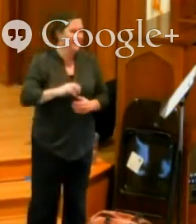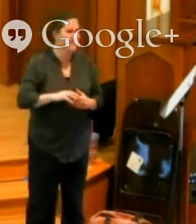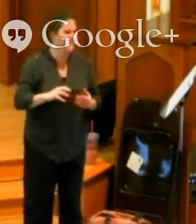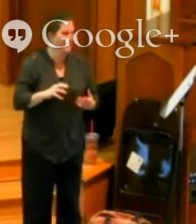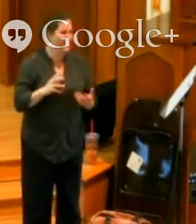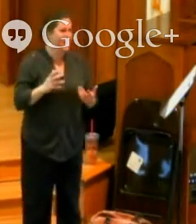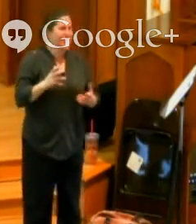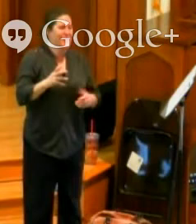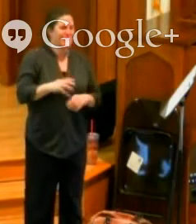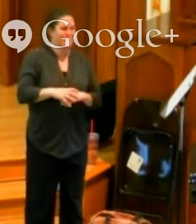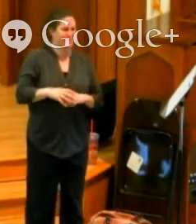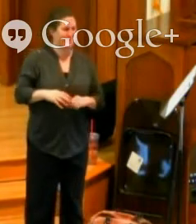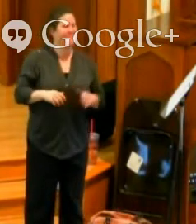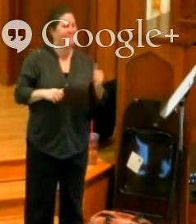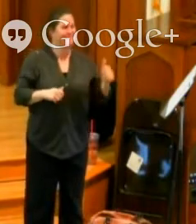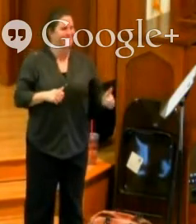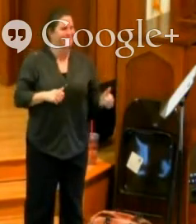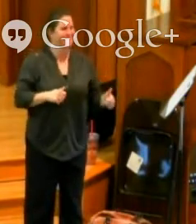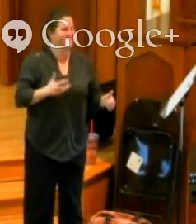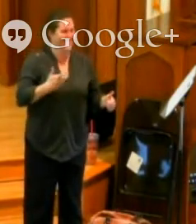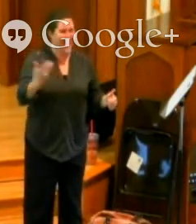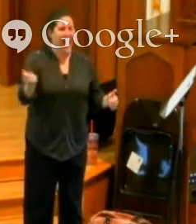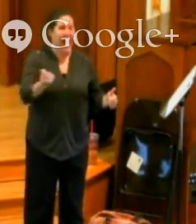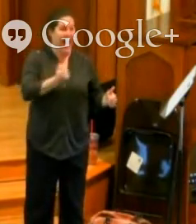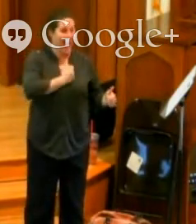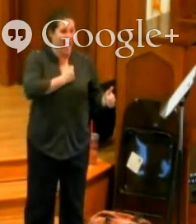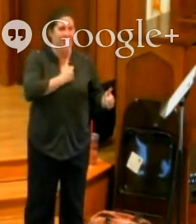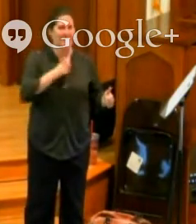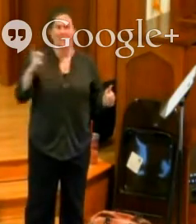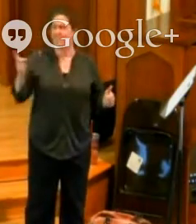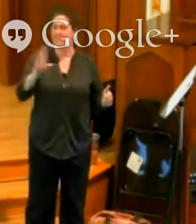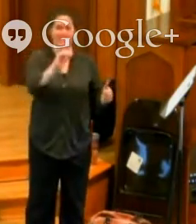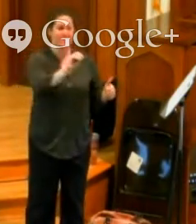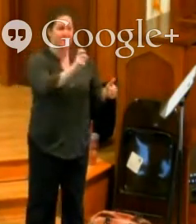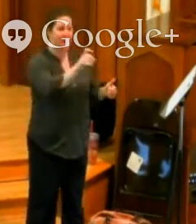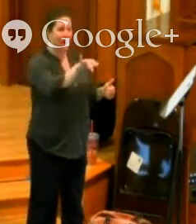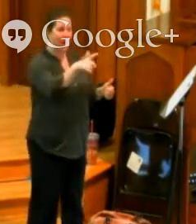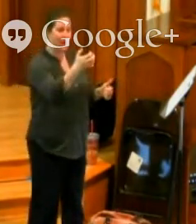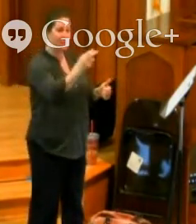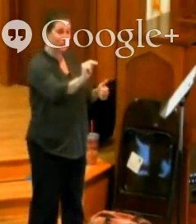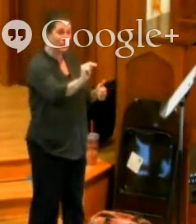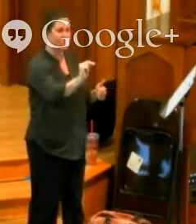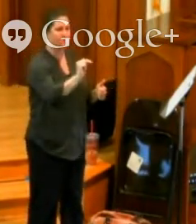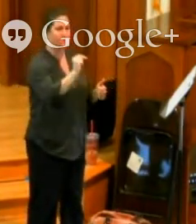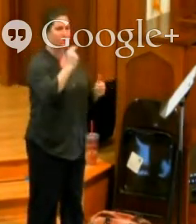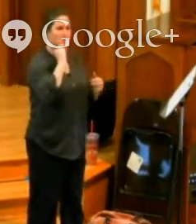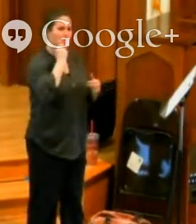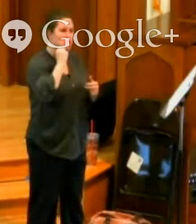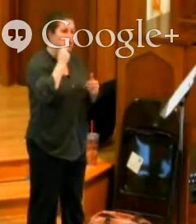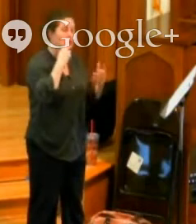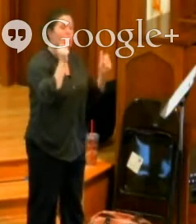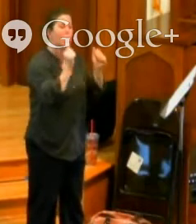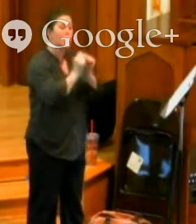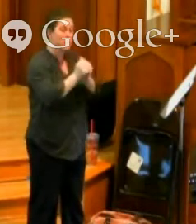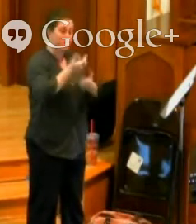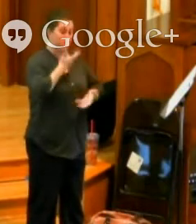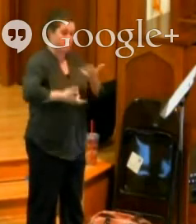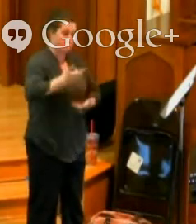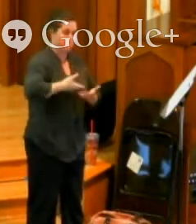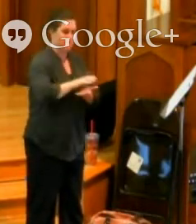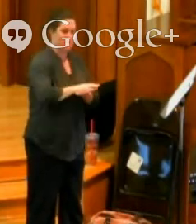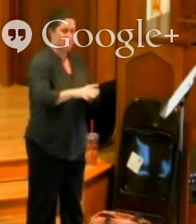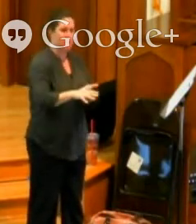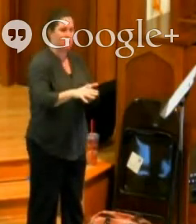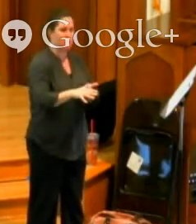And I love this. Oxygen, it nourishes while it cleanses. How perfect is that? What else do we know